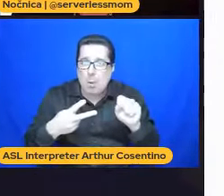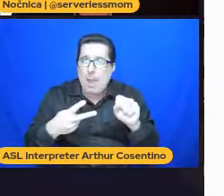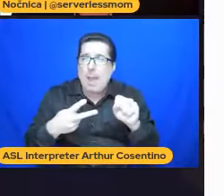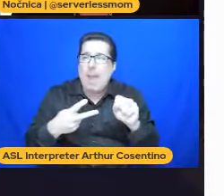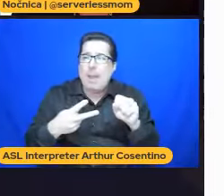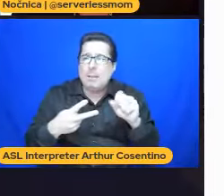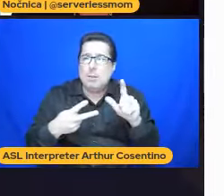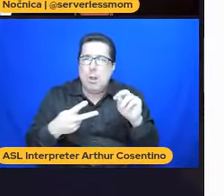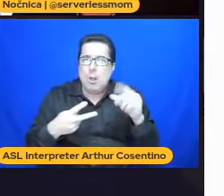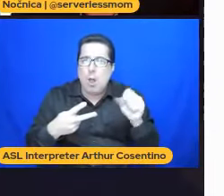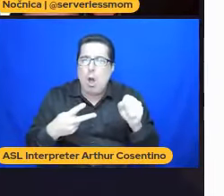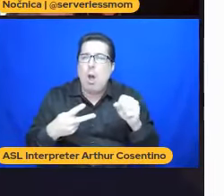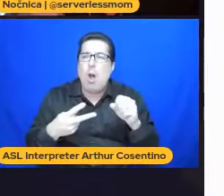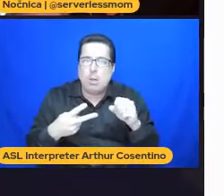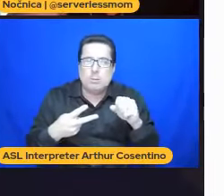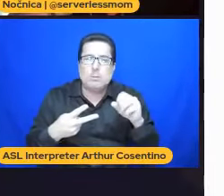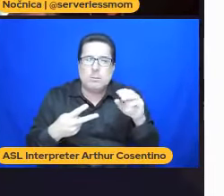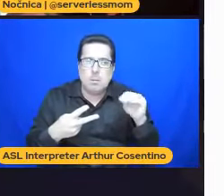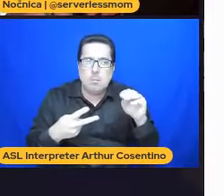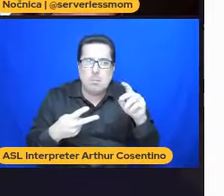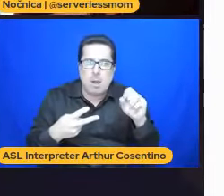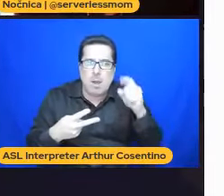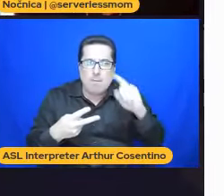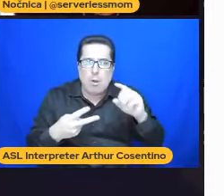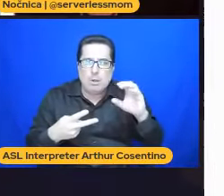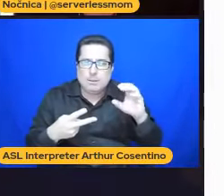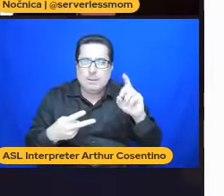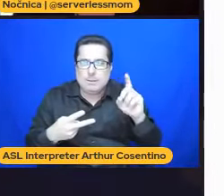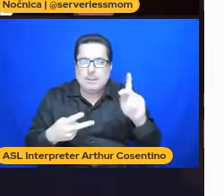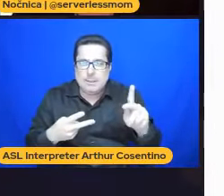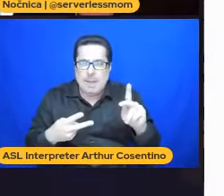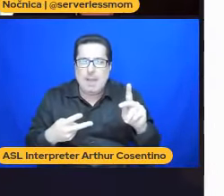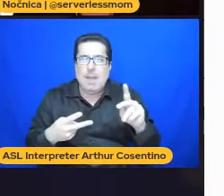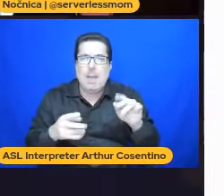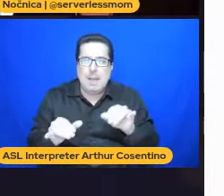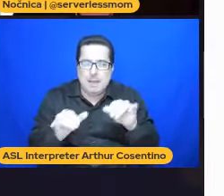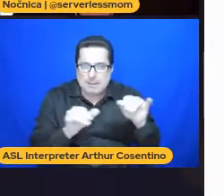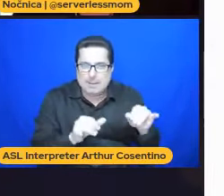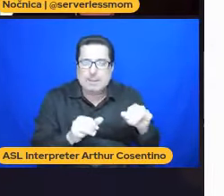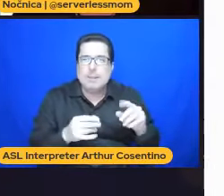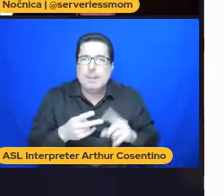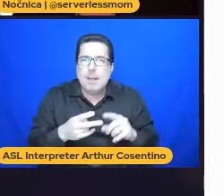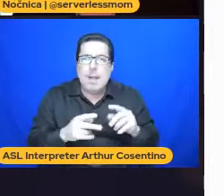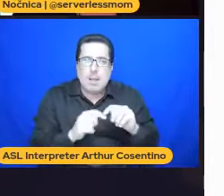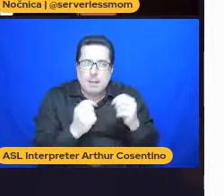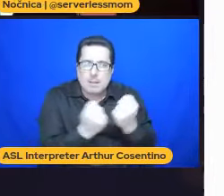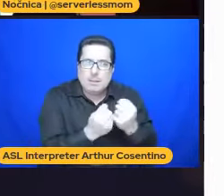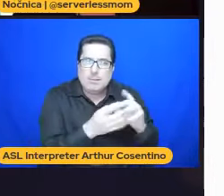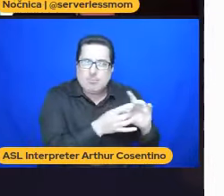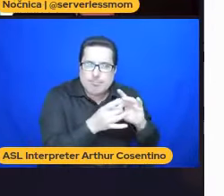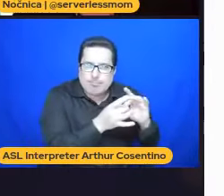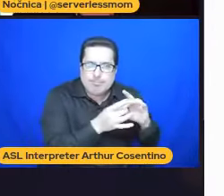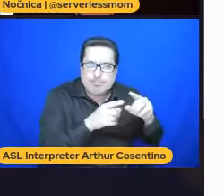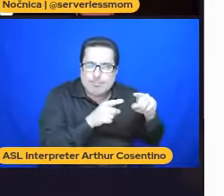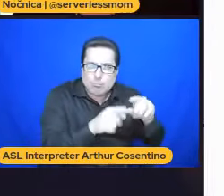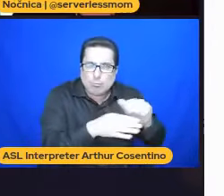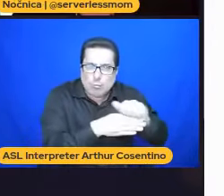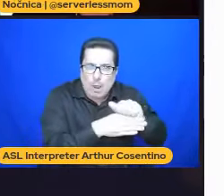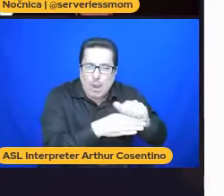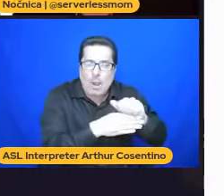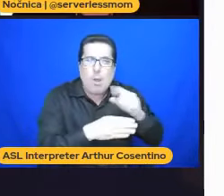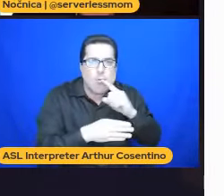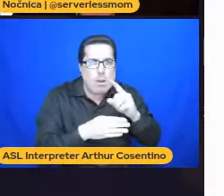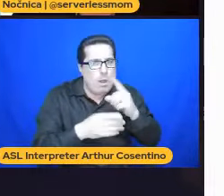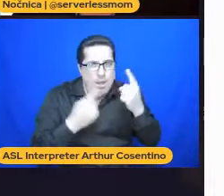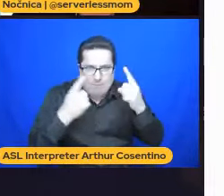the CDK. So some kind of standardization and training across your team is a very effective way to make